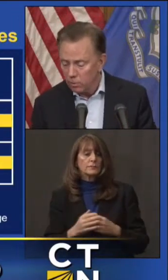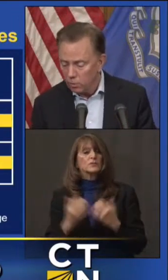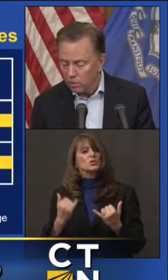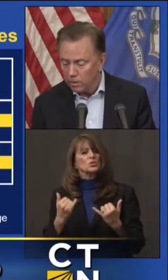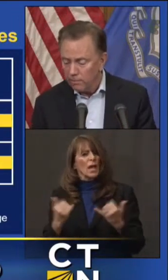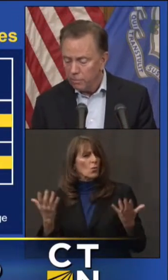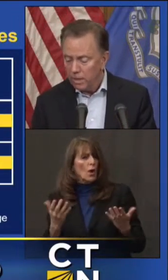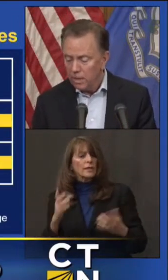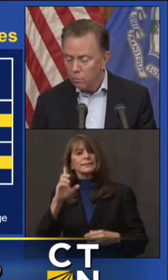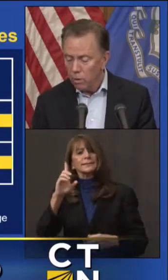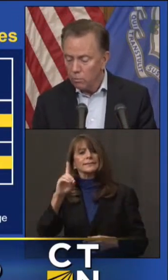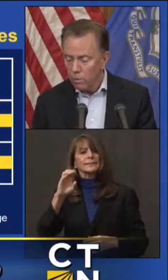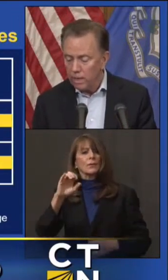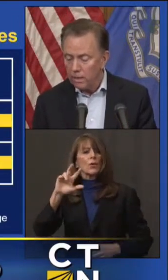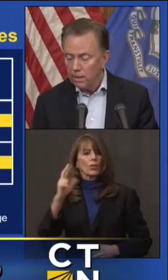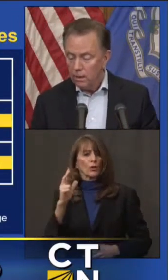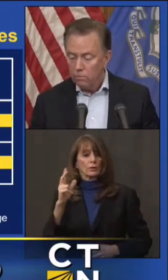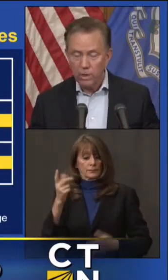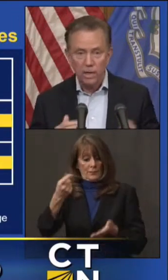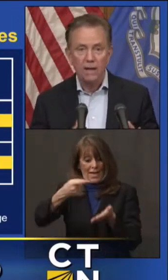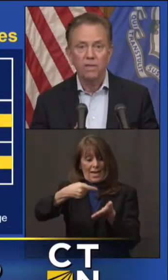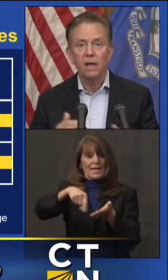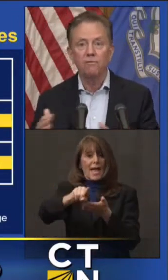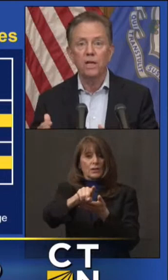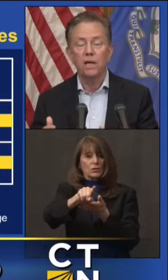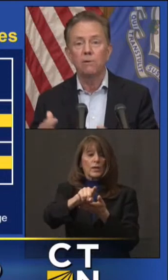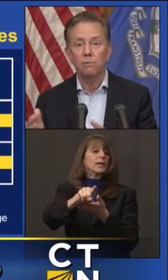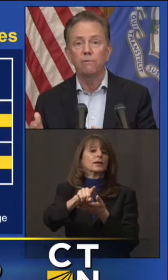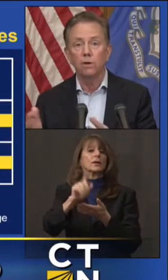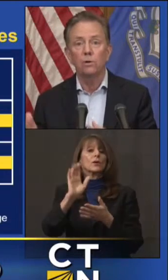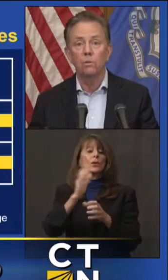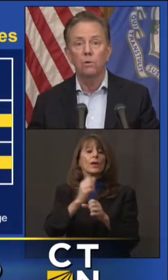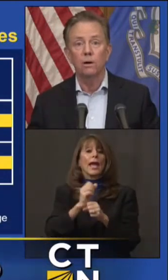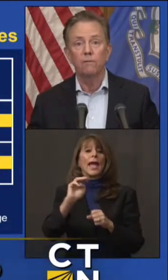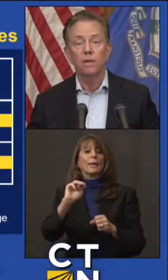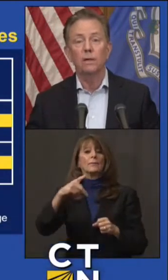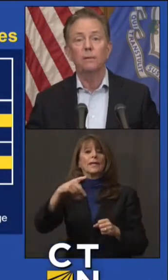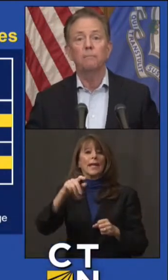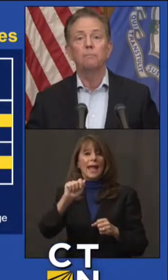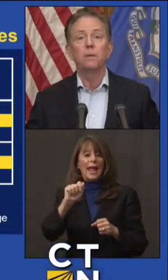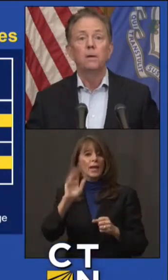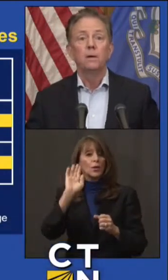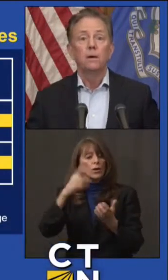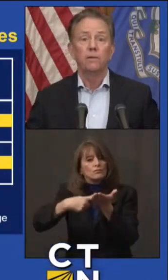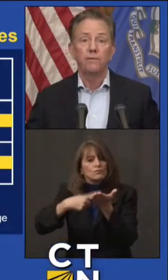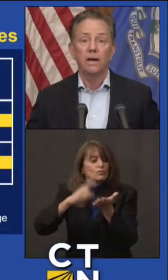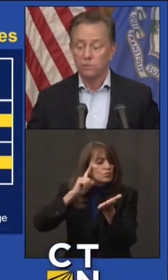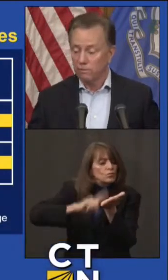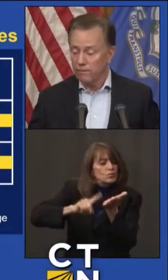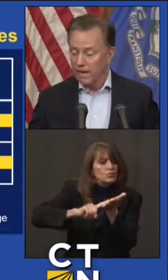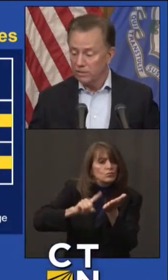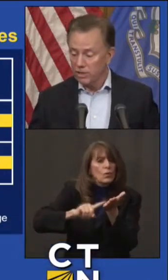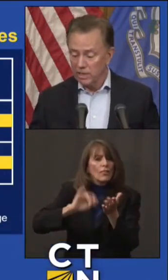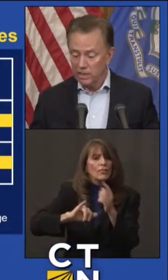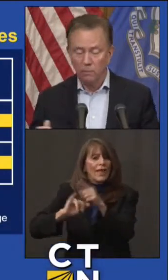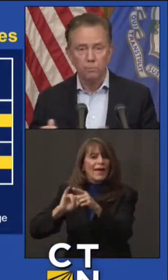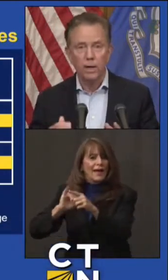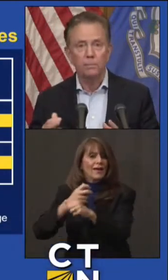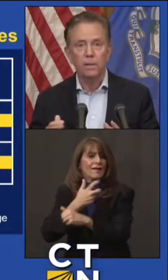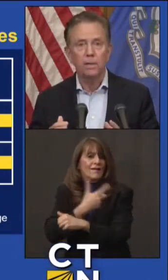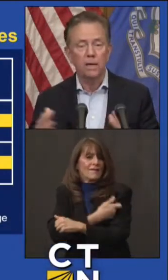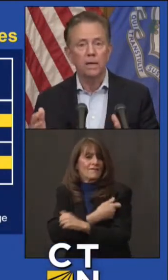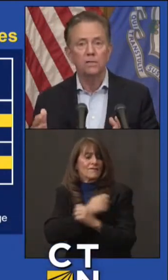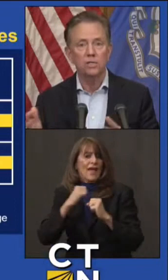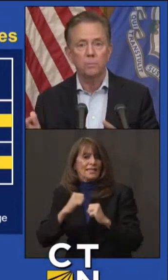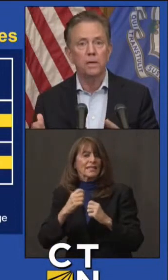December 3rd. In 1 week, we're going to have the FDA review of the Pfizer vaccine. It'll